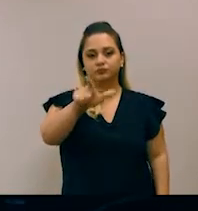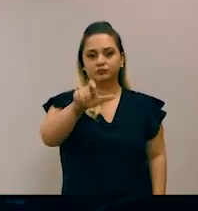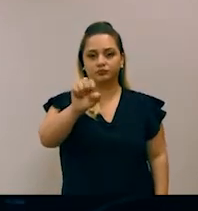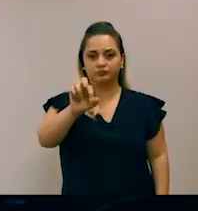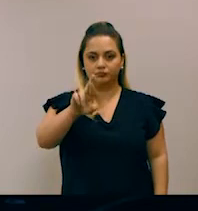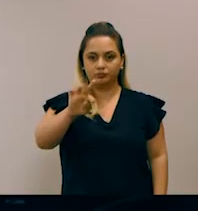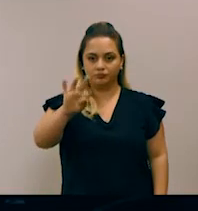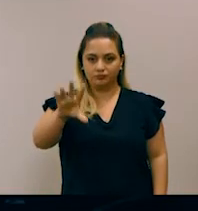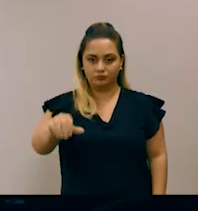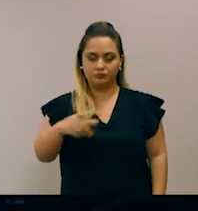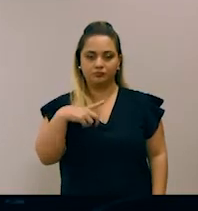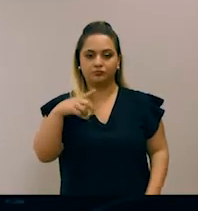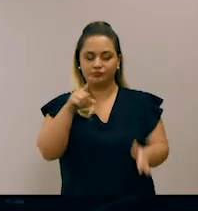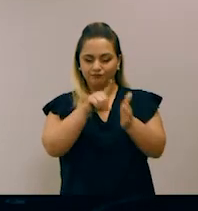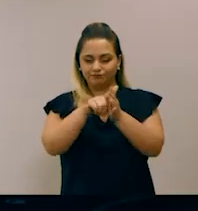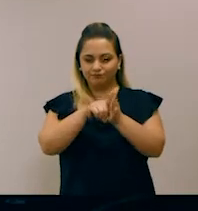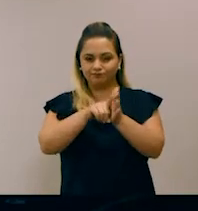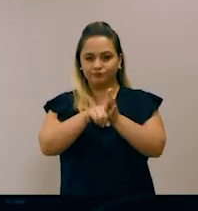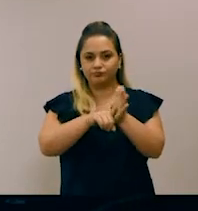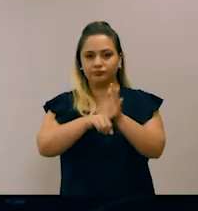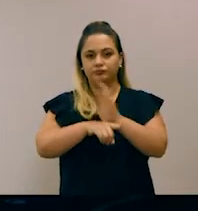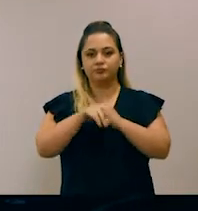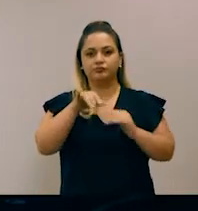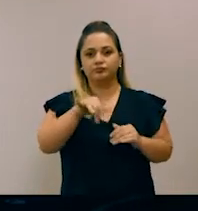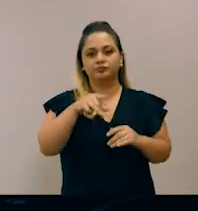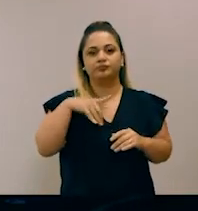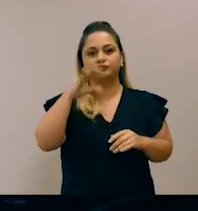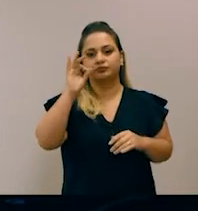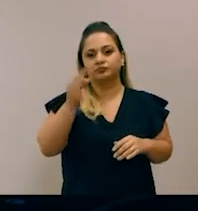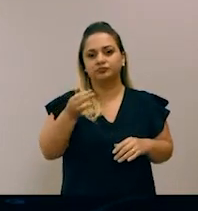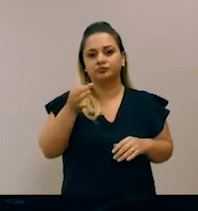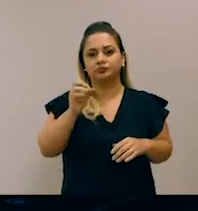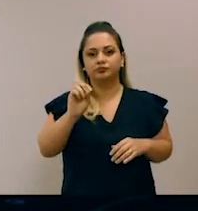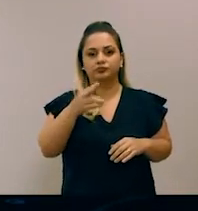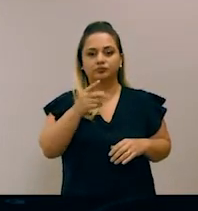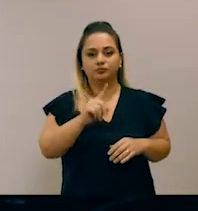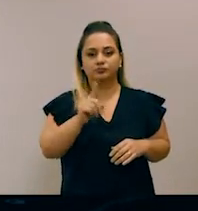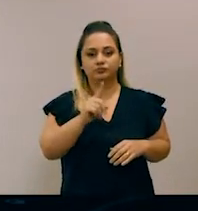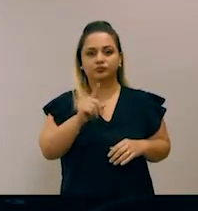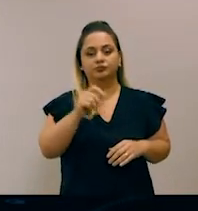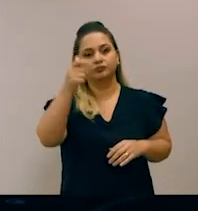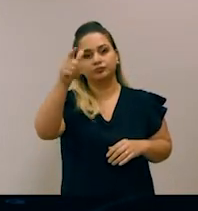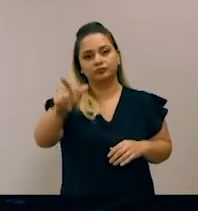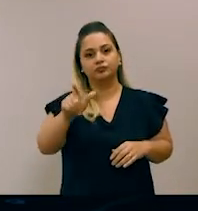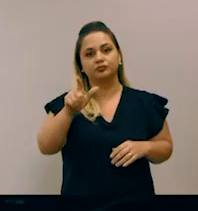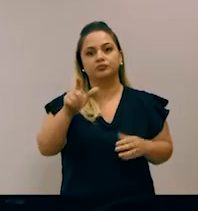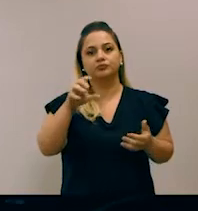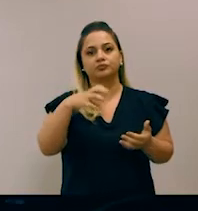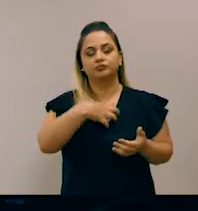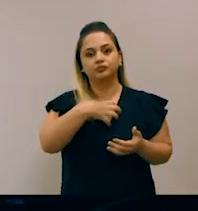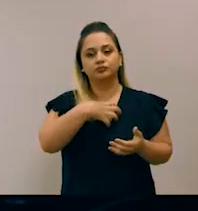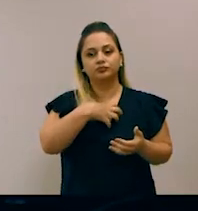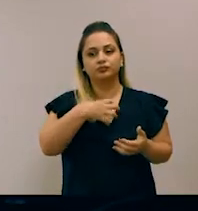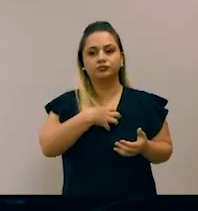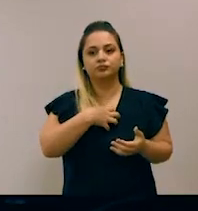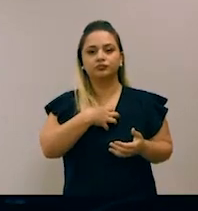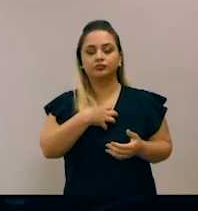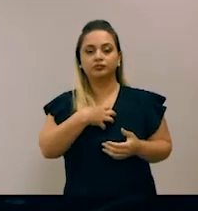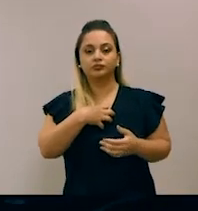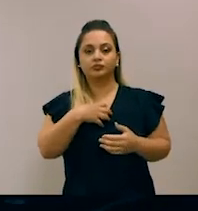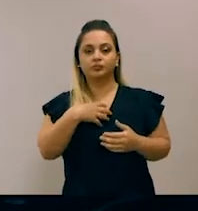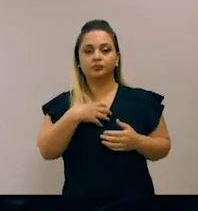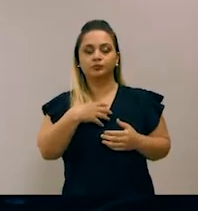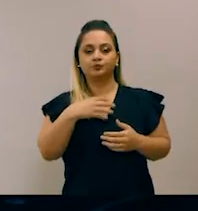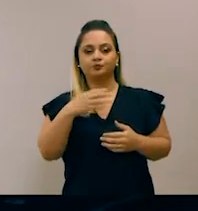warning to the auditors to verify in the place or to check if something is wrong there or not. Another way of consultation